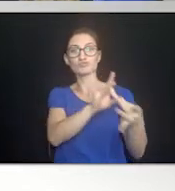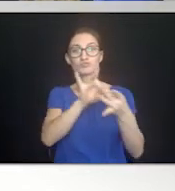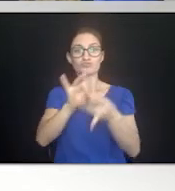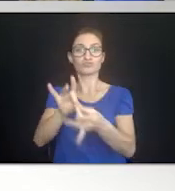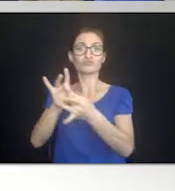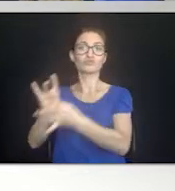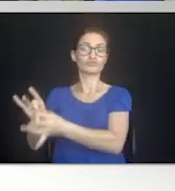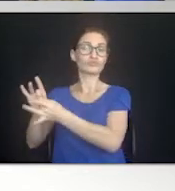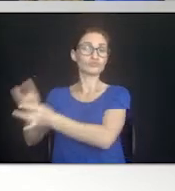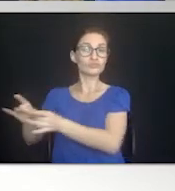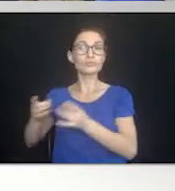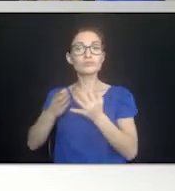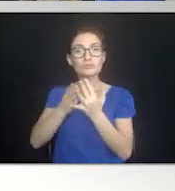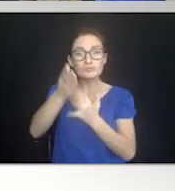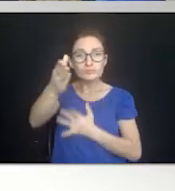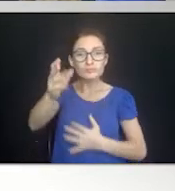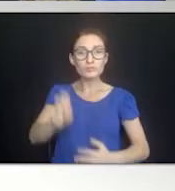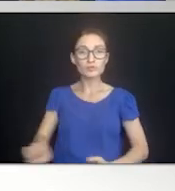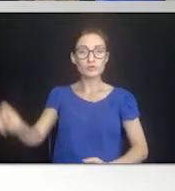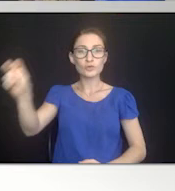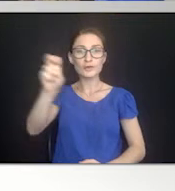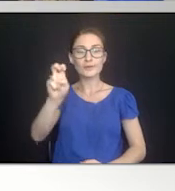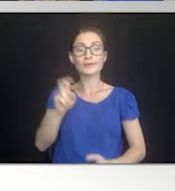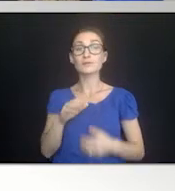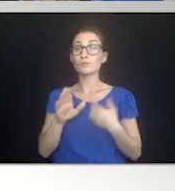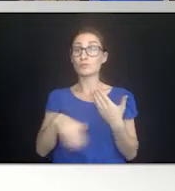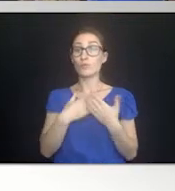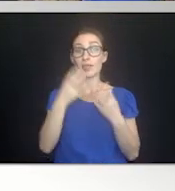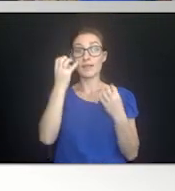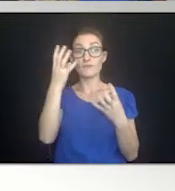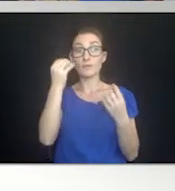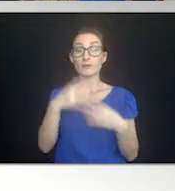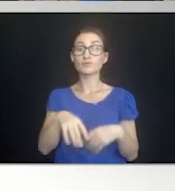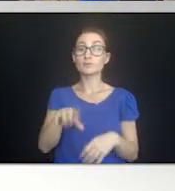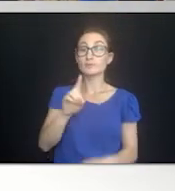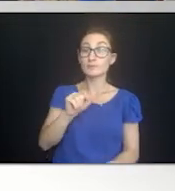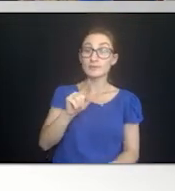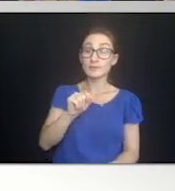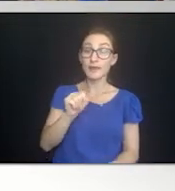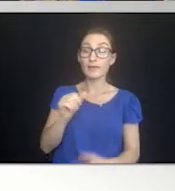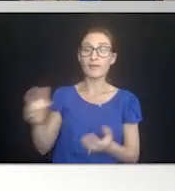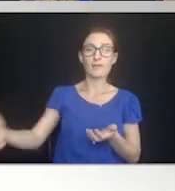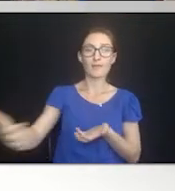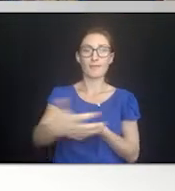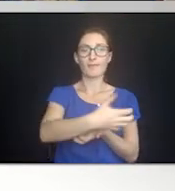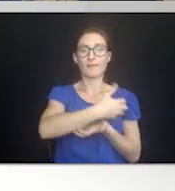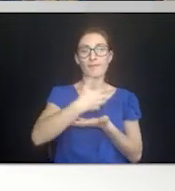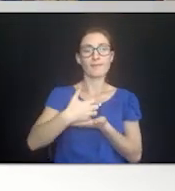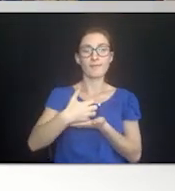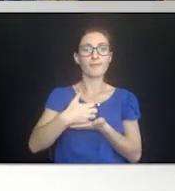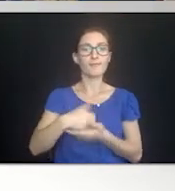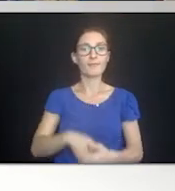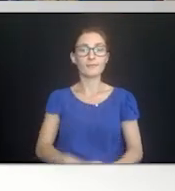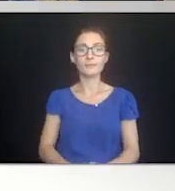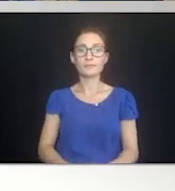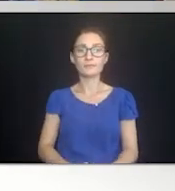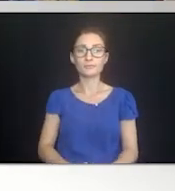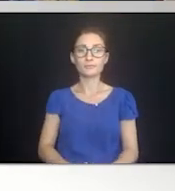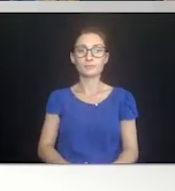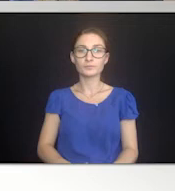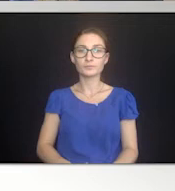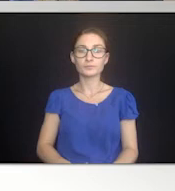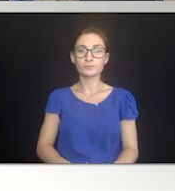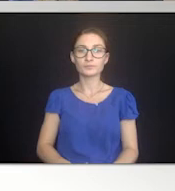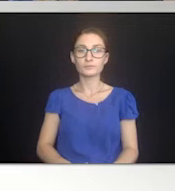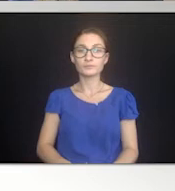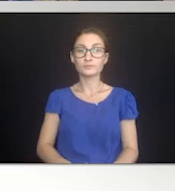to engage with through the entire journey, and collecting all the information and data that is extracted from